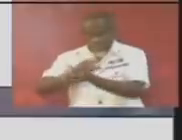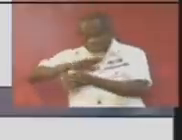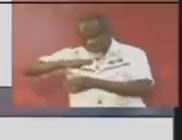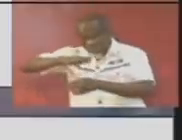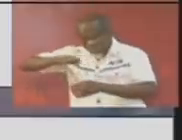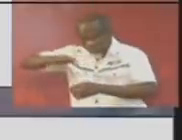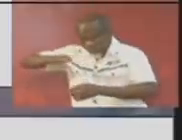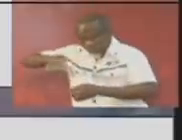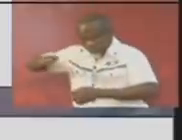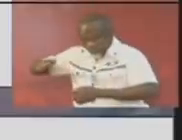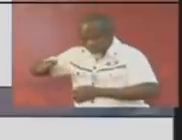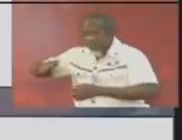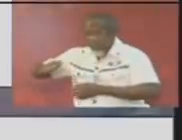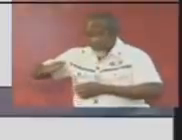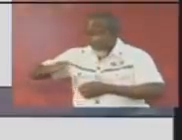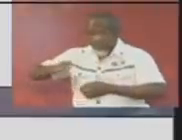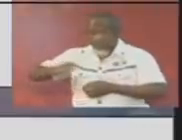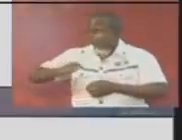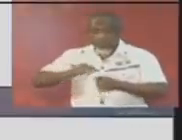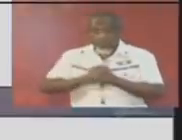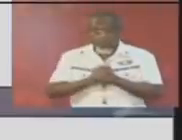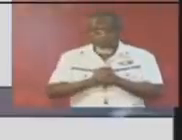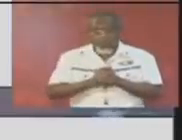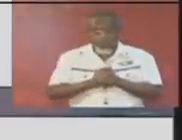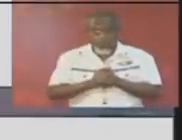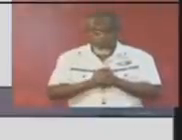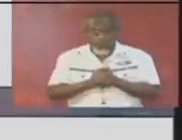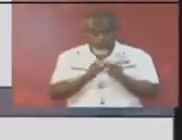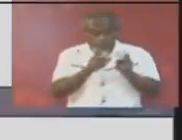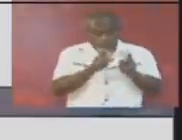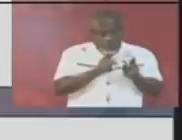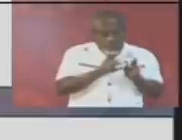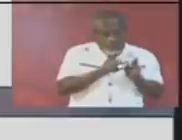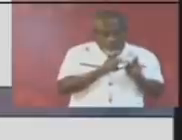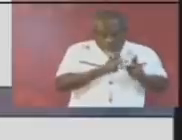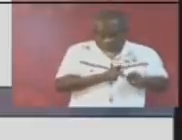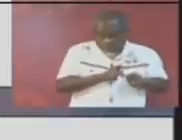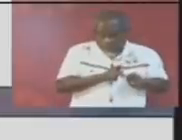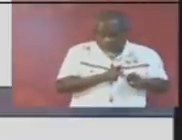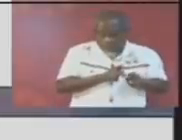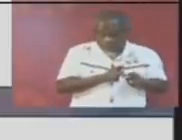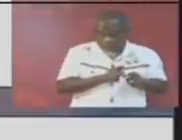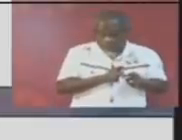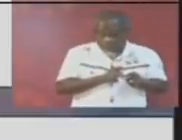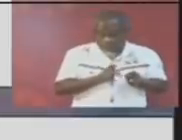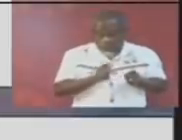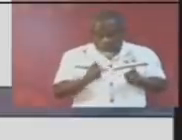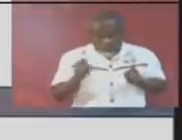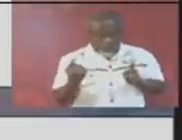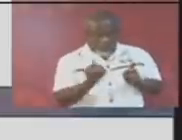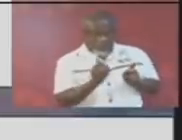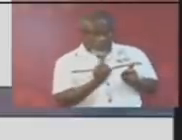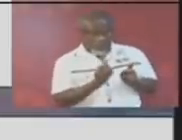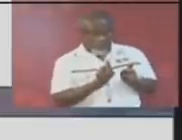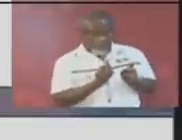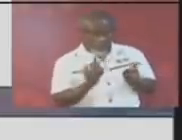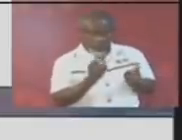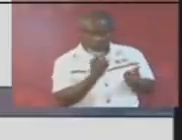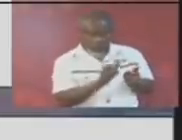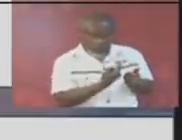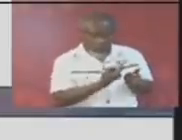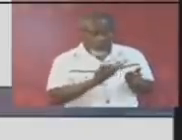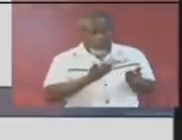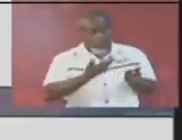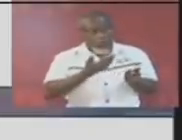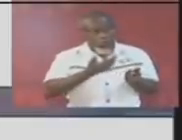patients essentially have whichever specialist review that they require. So for example, if someone has